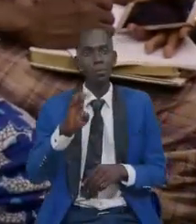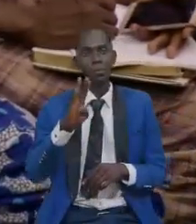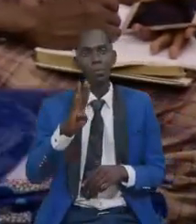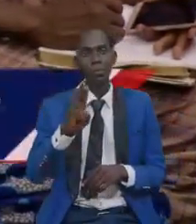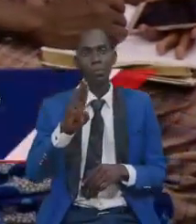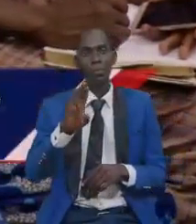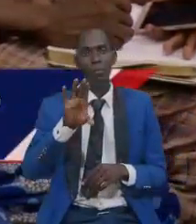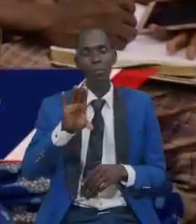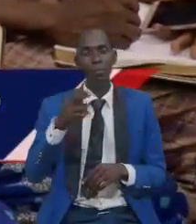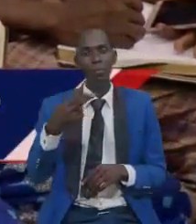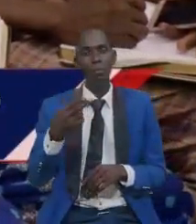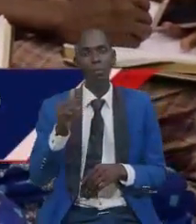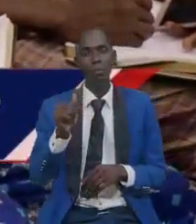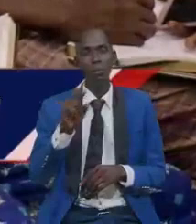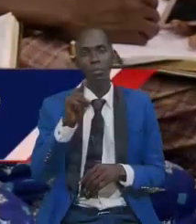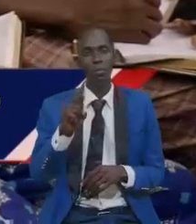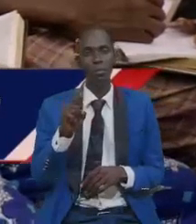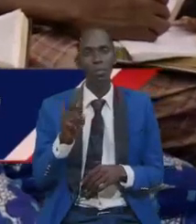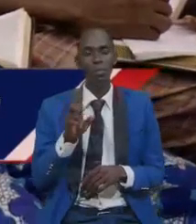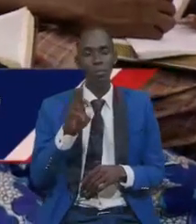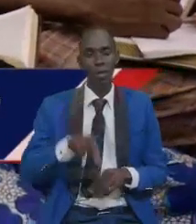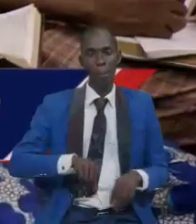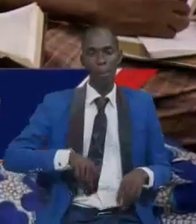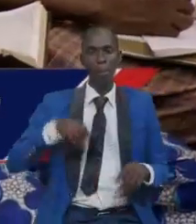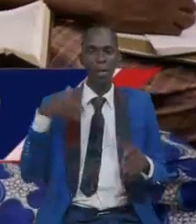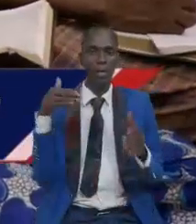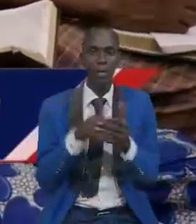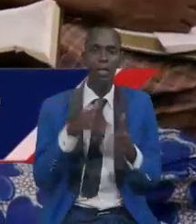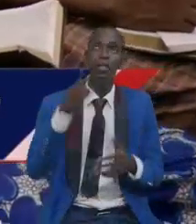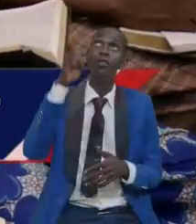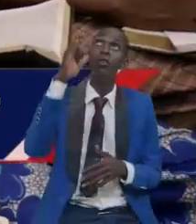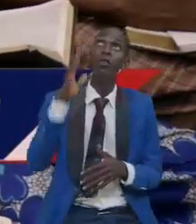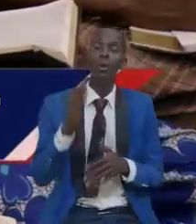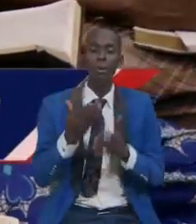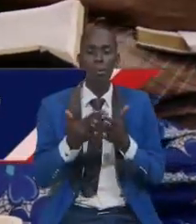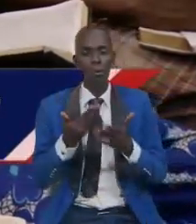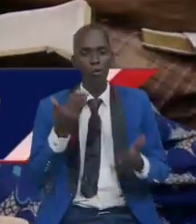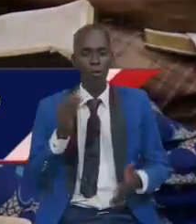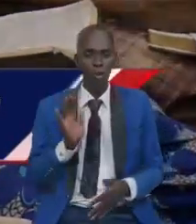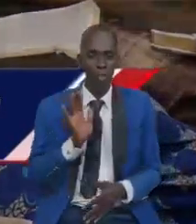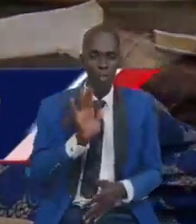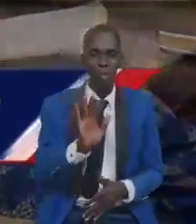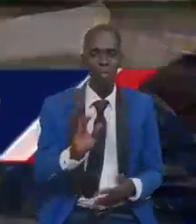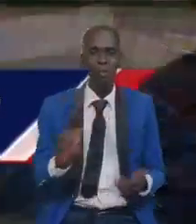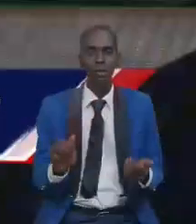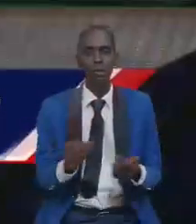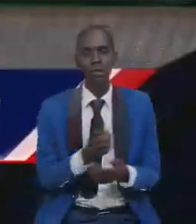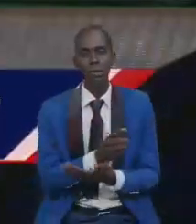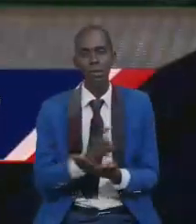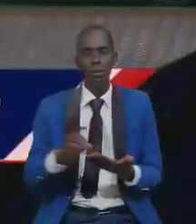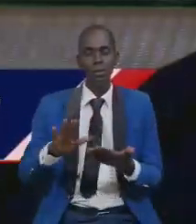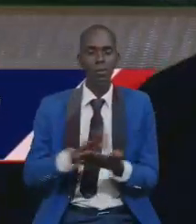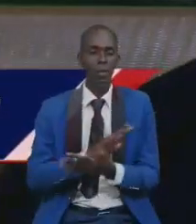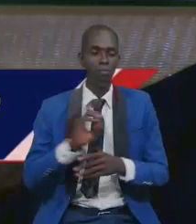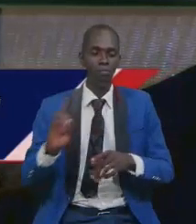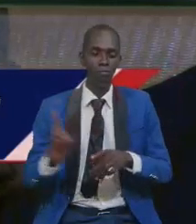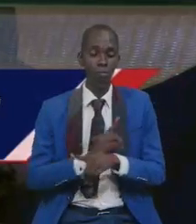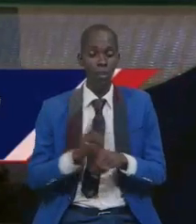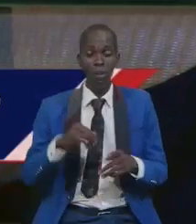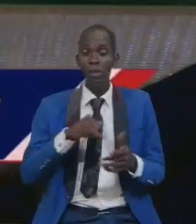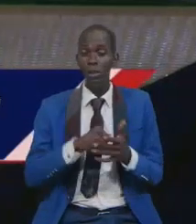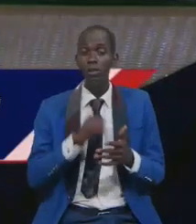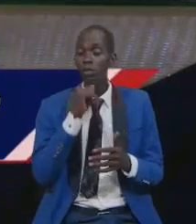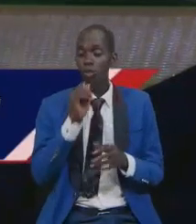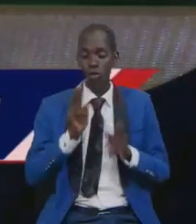pride against God before his divine discipline. This is not human